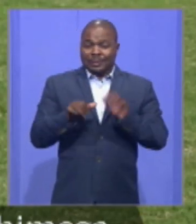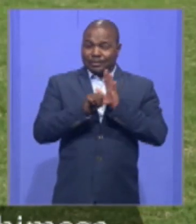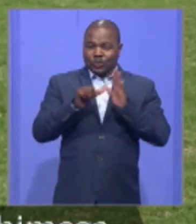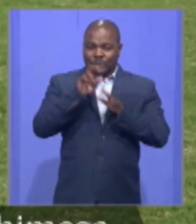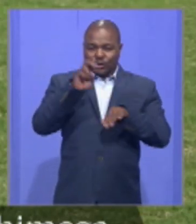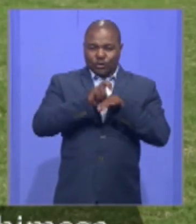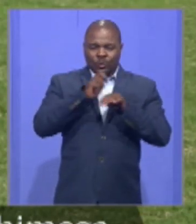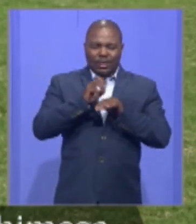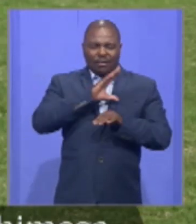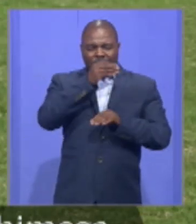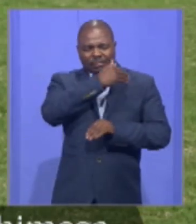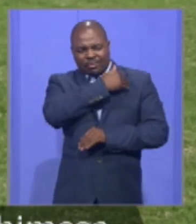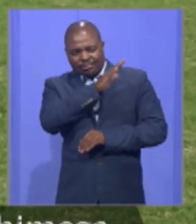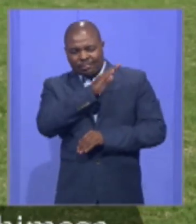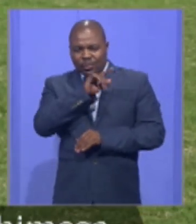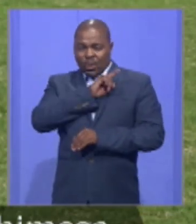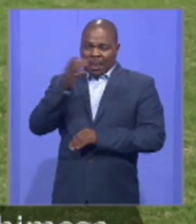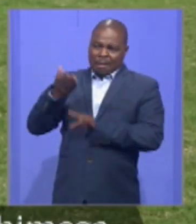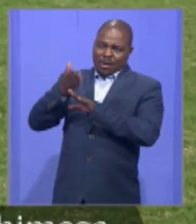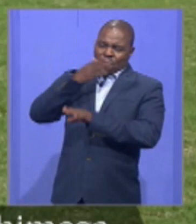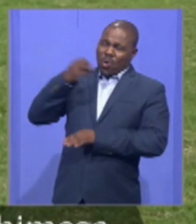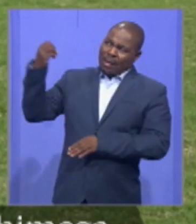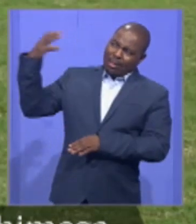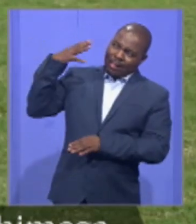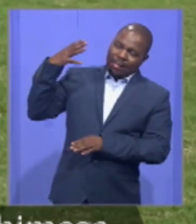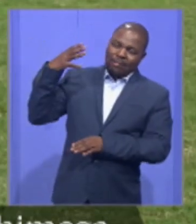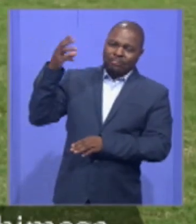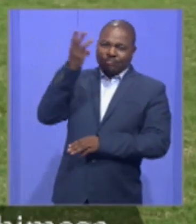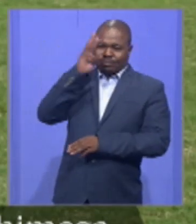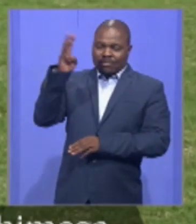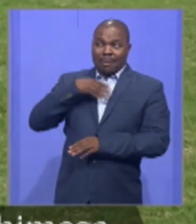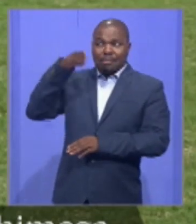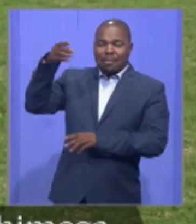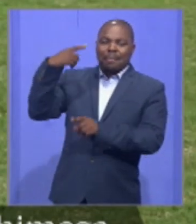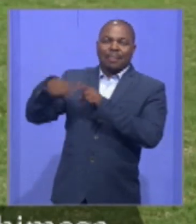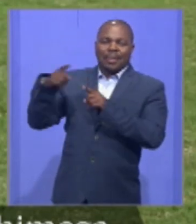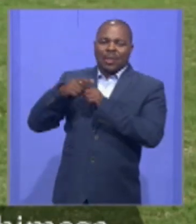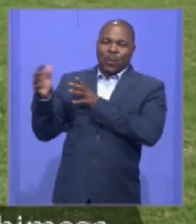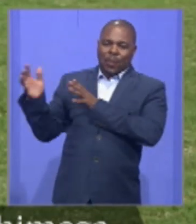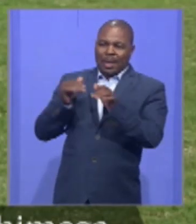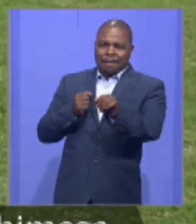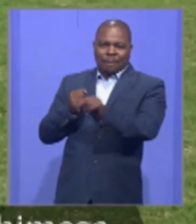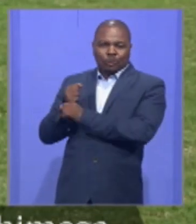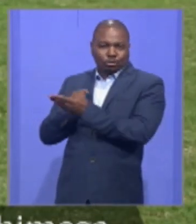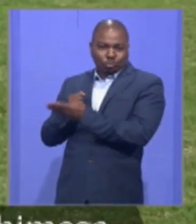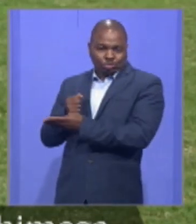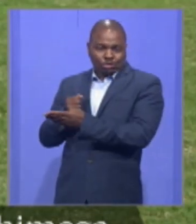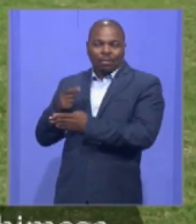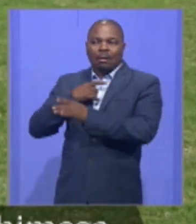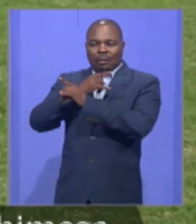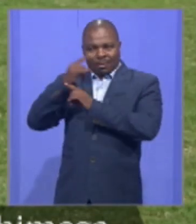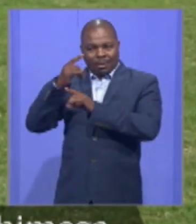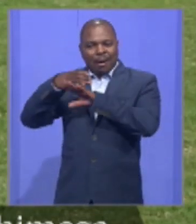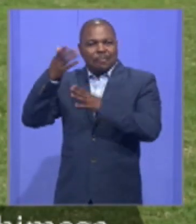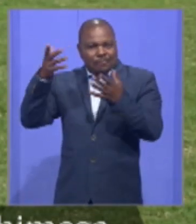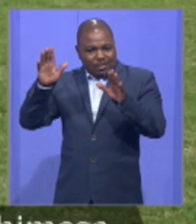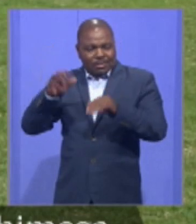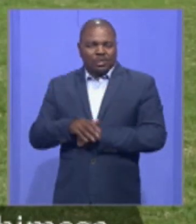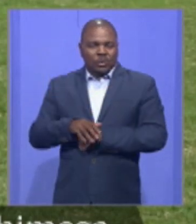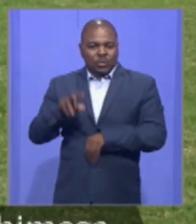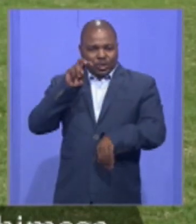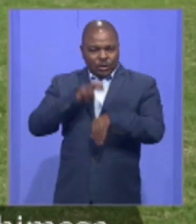those things aside. We all played in the heat before. We played in the Aisha Buhari Cup. The weather was the same and we won that cup. So it just comes